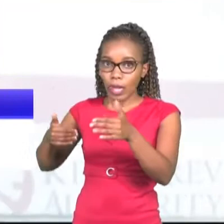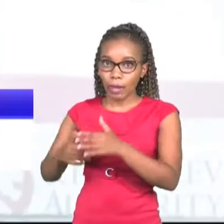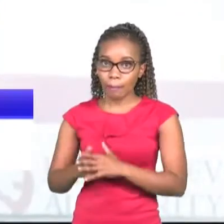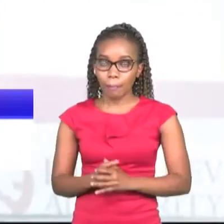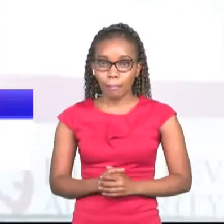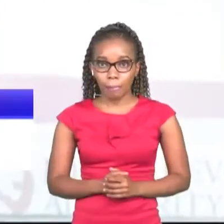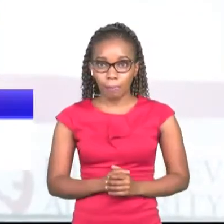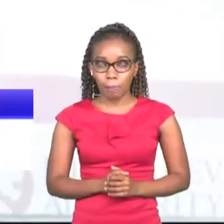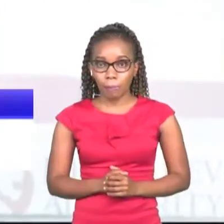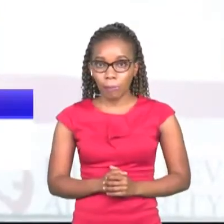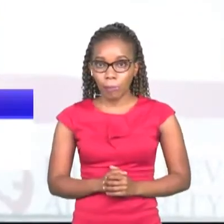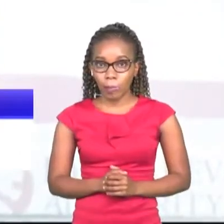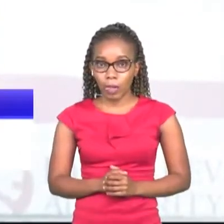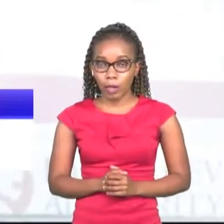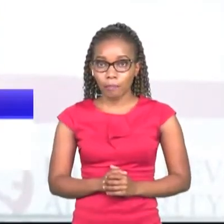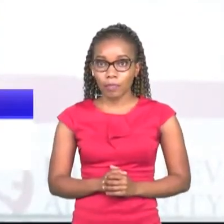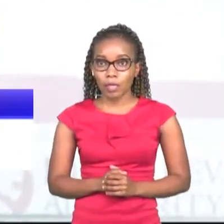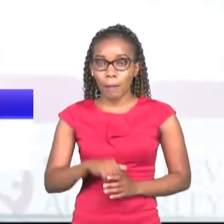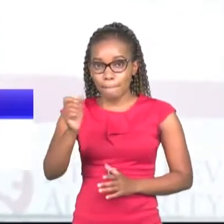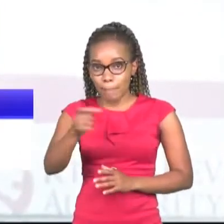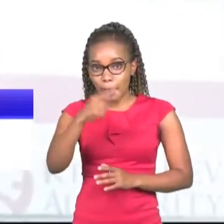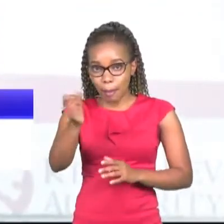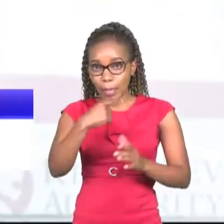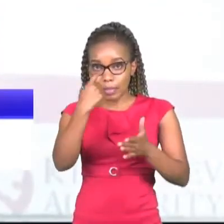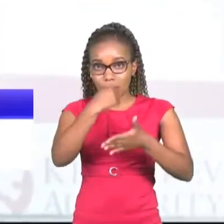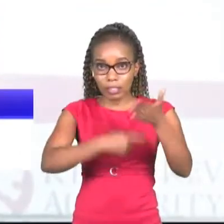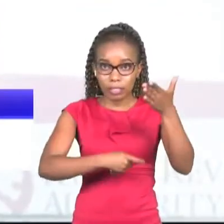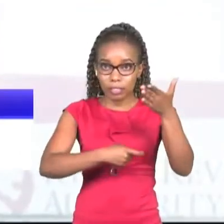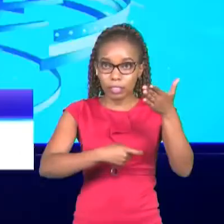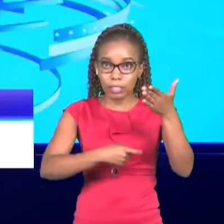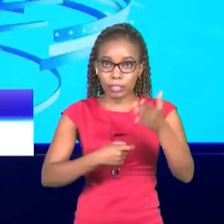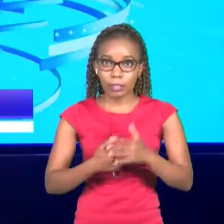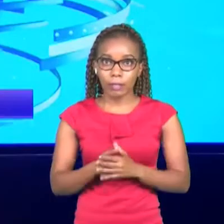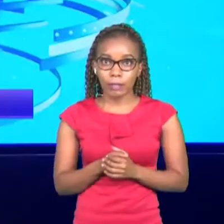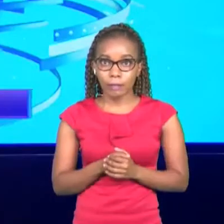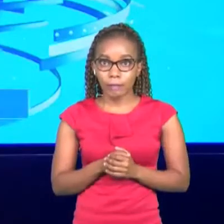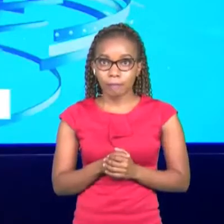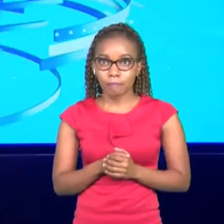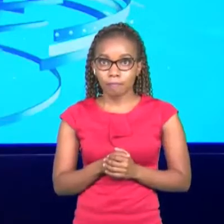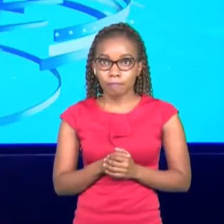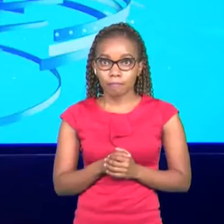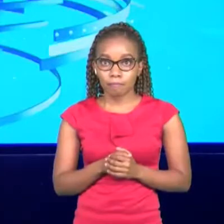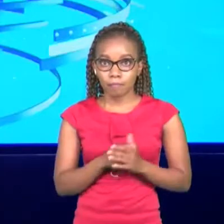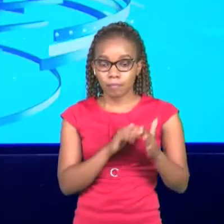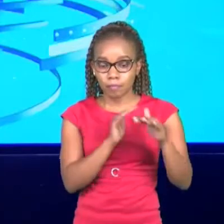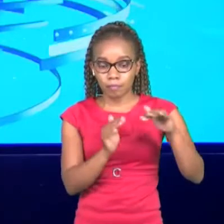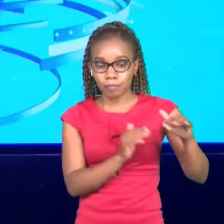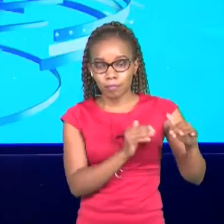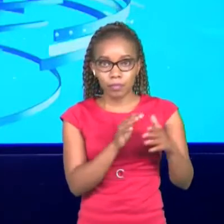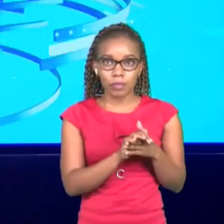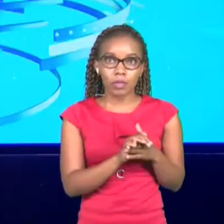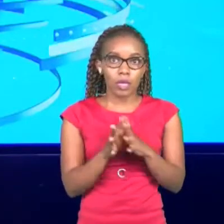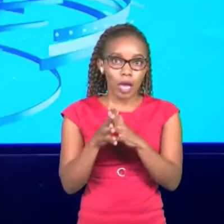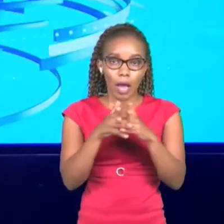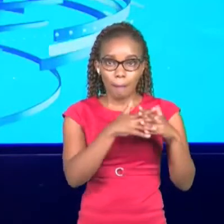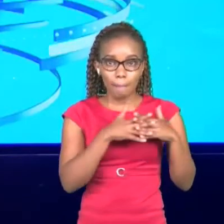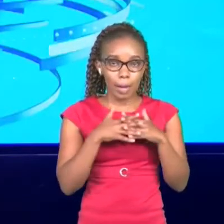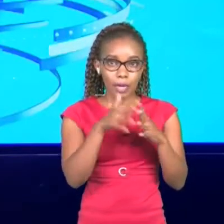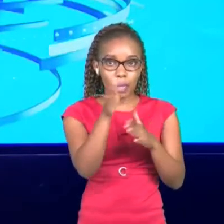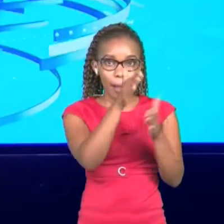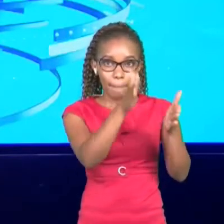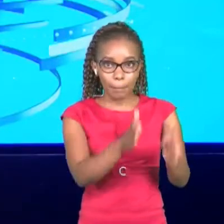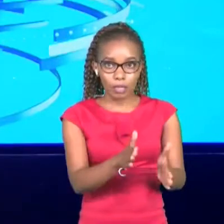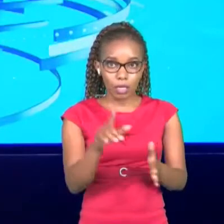where you had to file monthly turnover tax, now you can file it daily. Finally, U.S. Ambassador to Kenya,